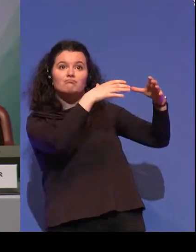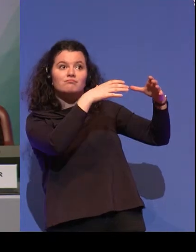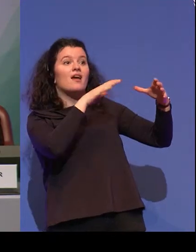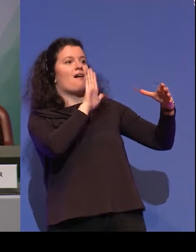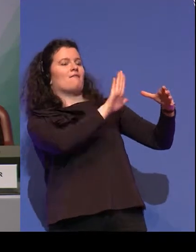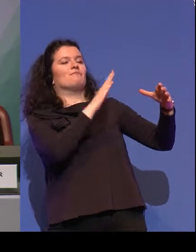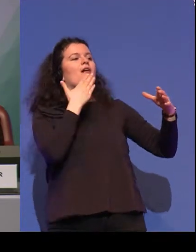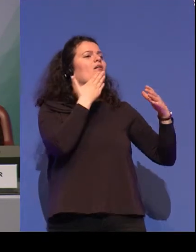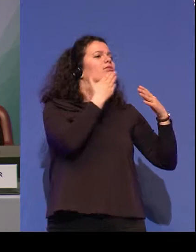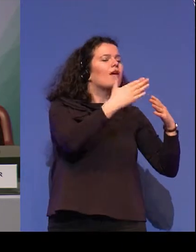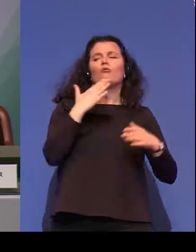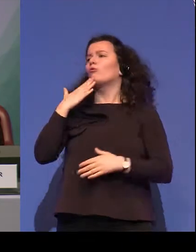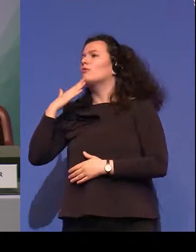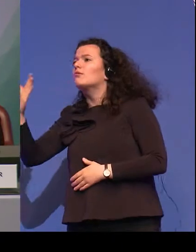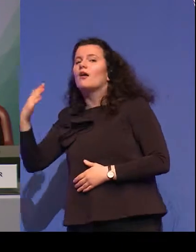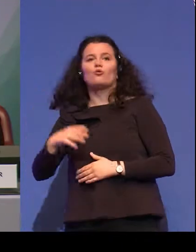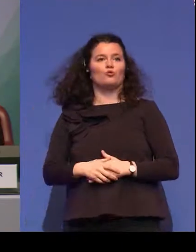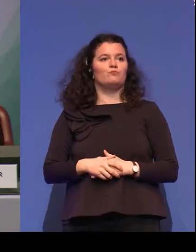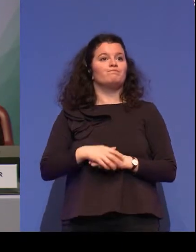us to make